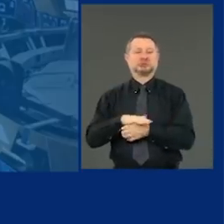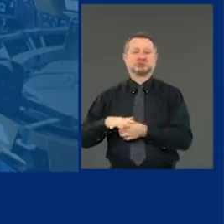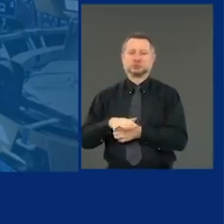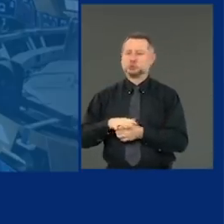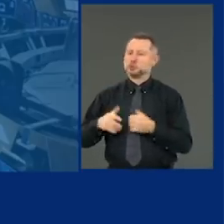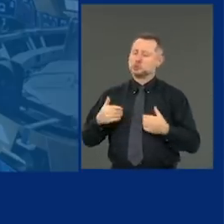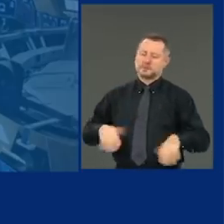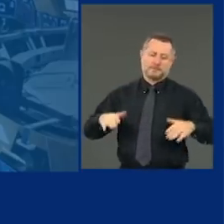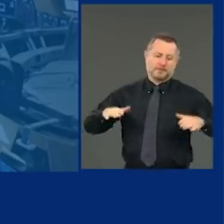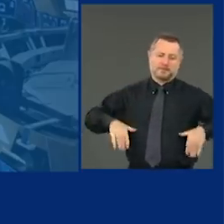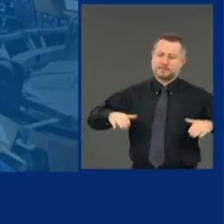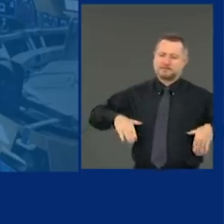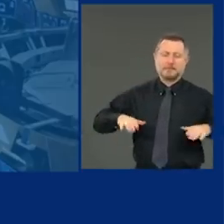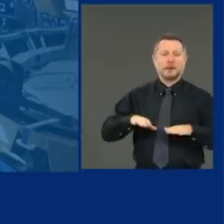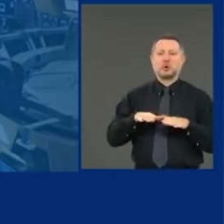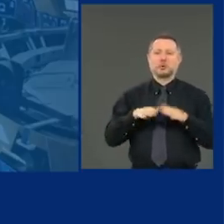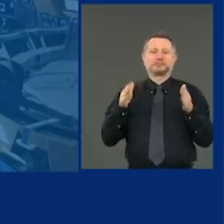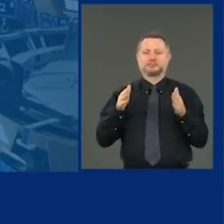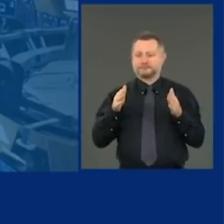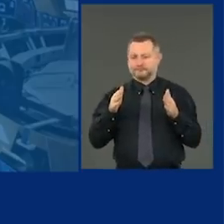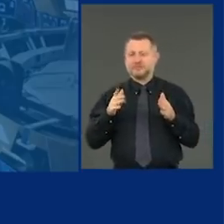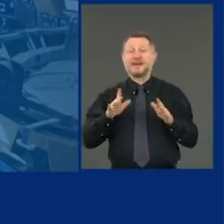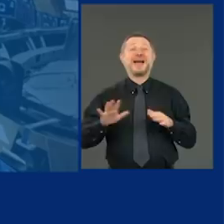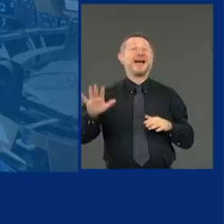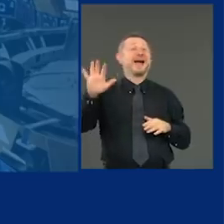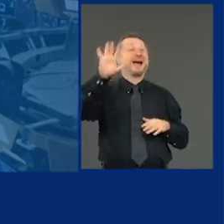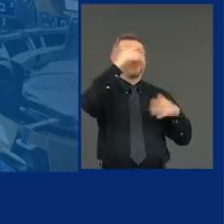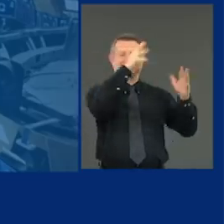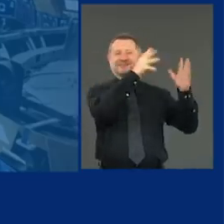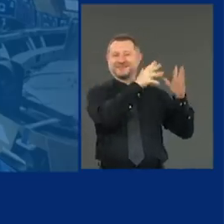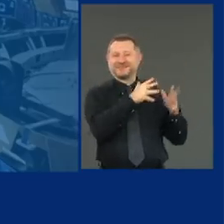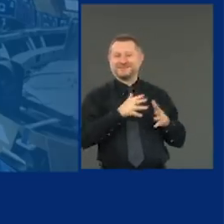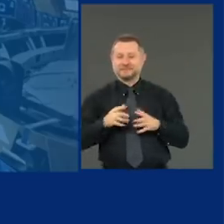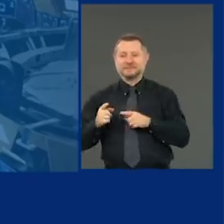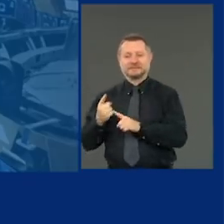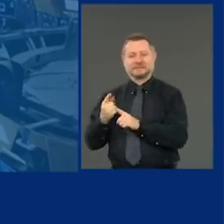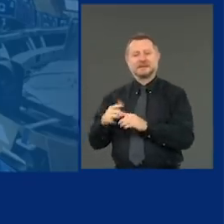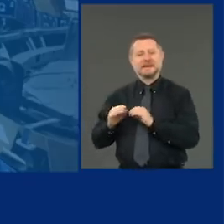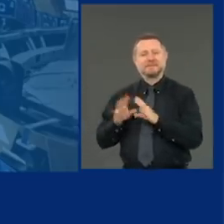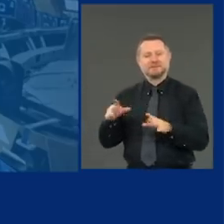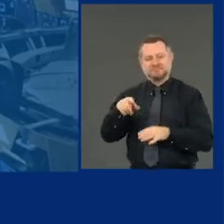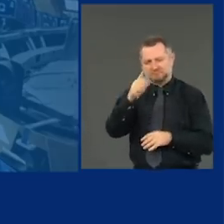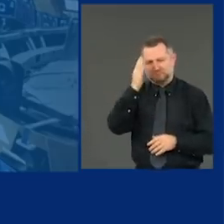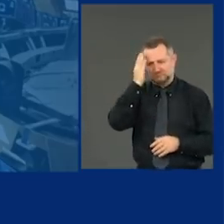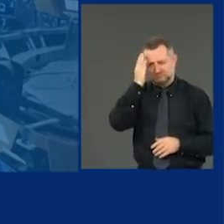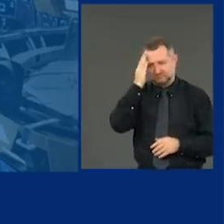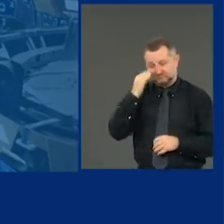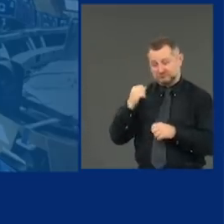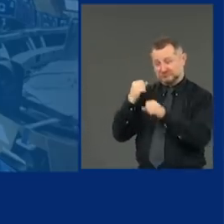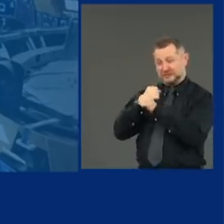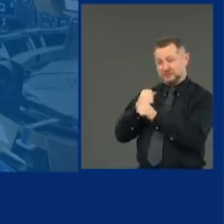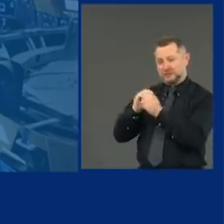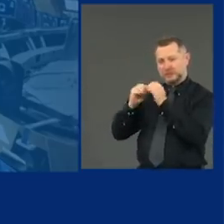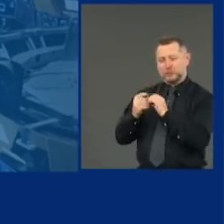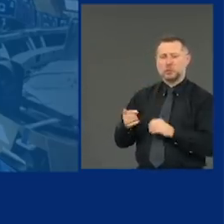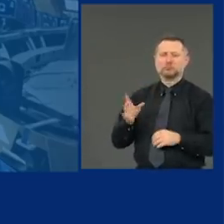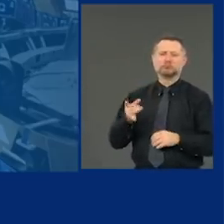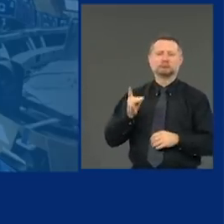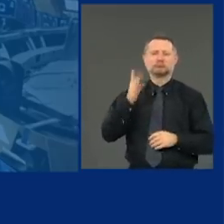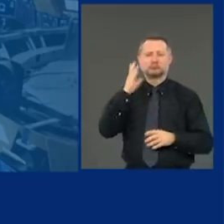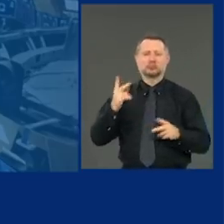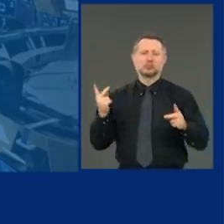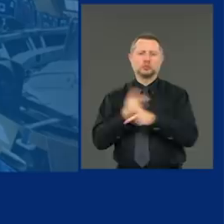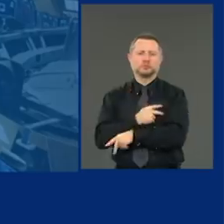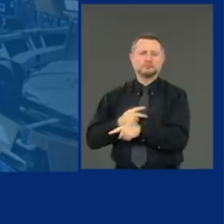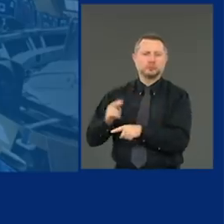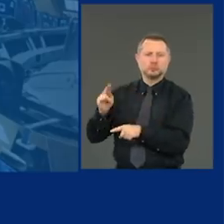yet in New York. And that's for obvious reasons. The numbers have been worse in New York City. The number of cases were worse